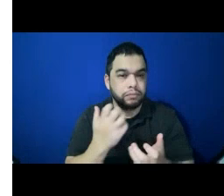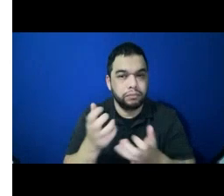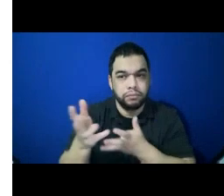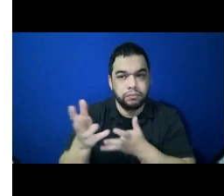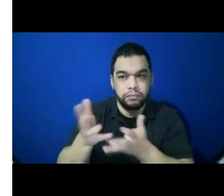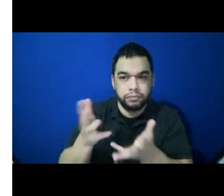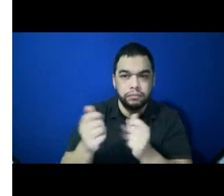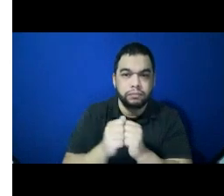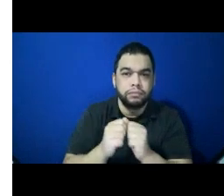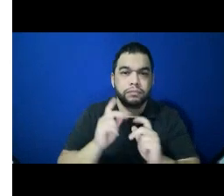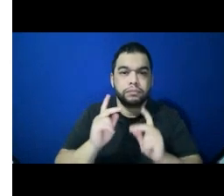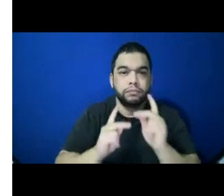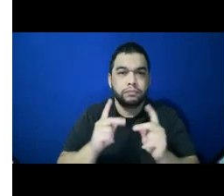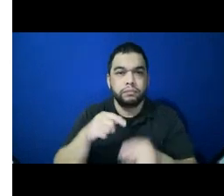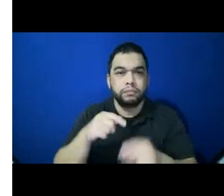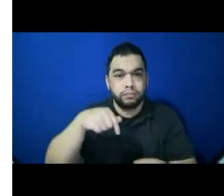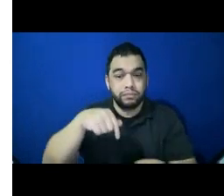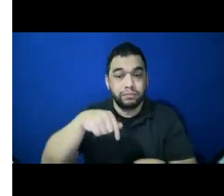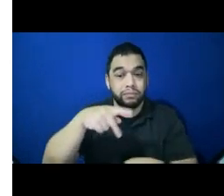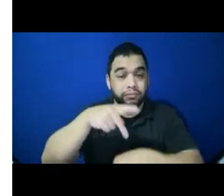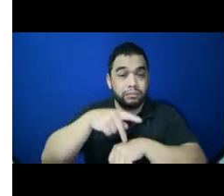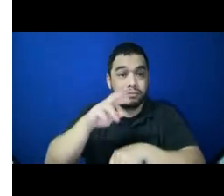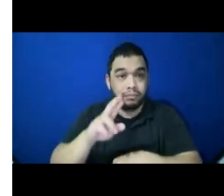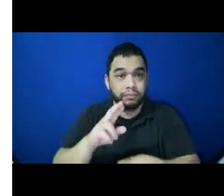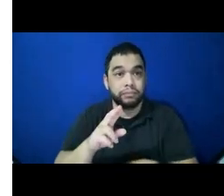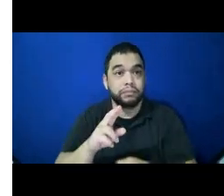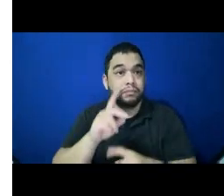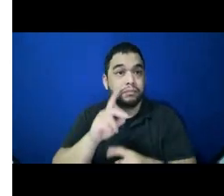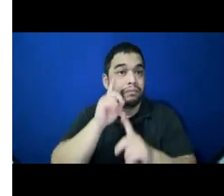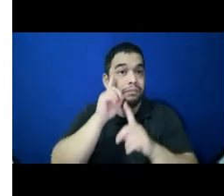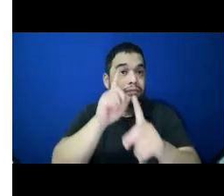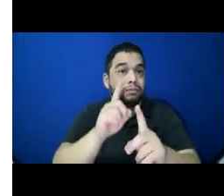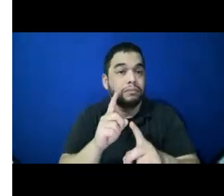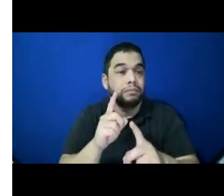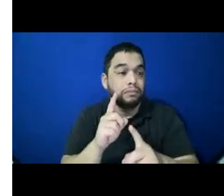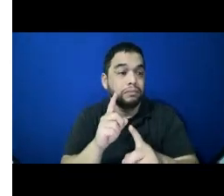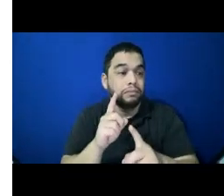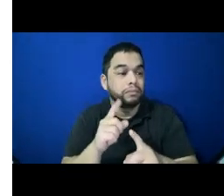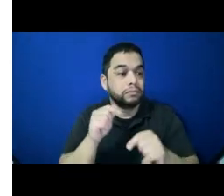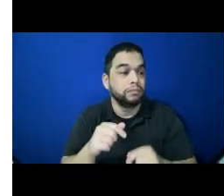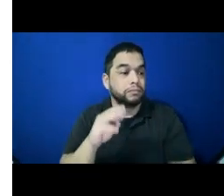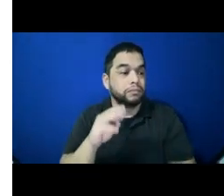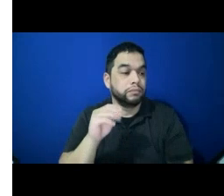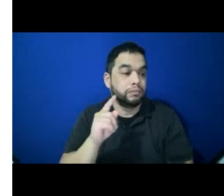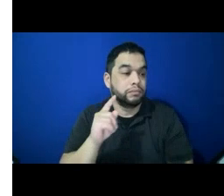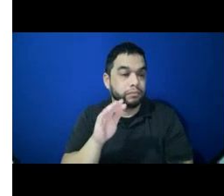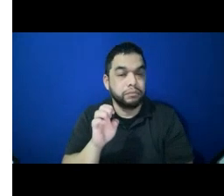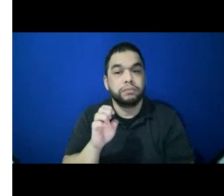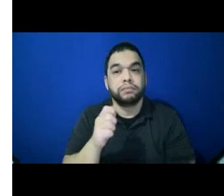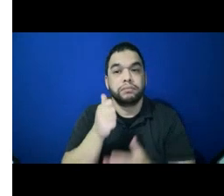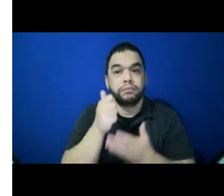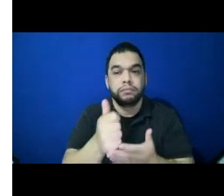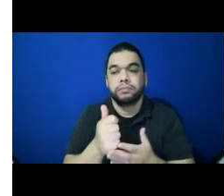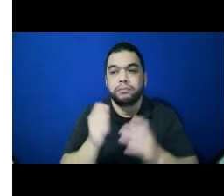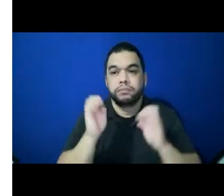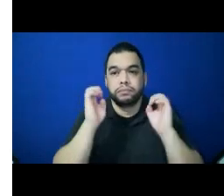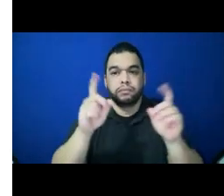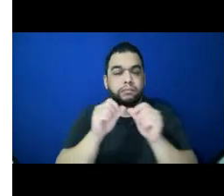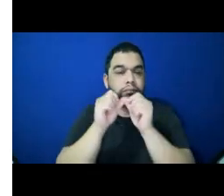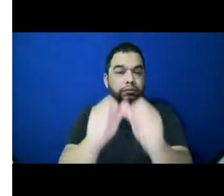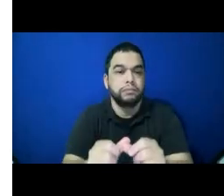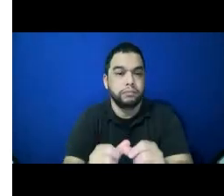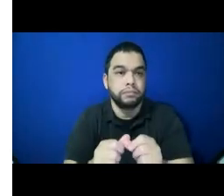to use in the context of Puerto Rico, so that the module can be used as continued